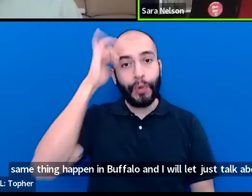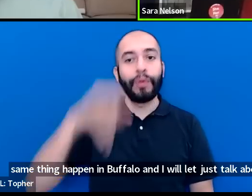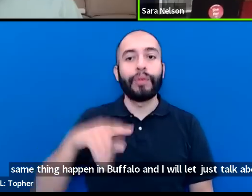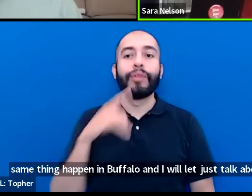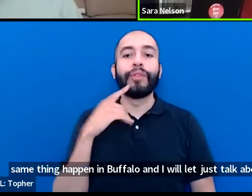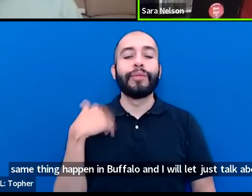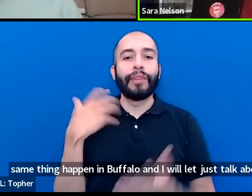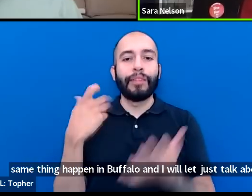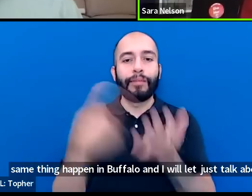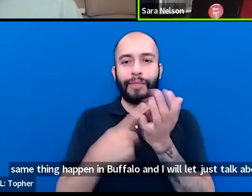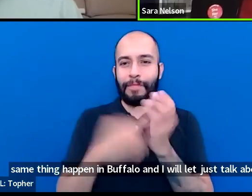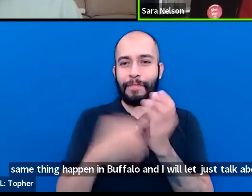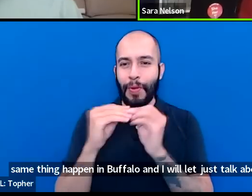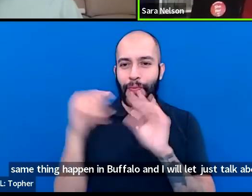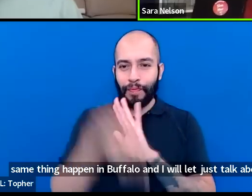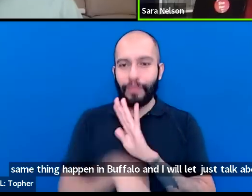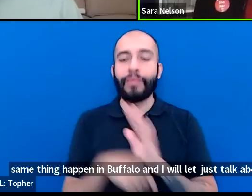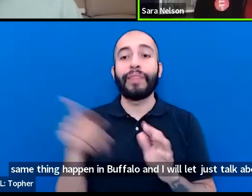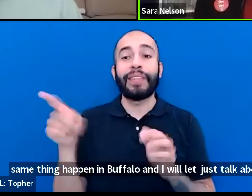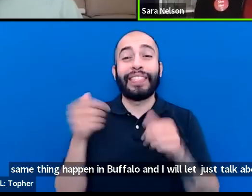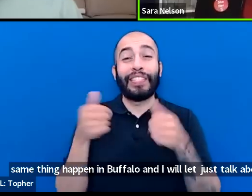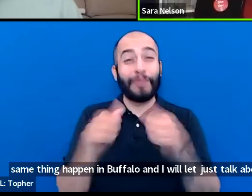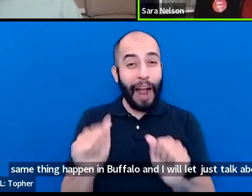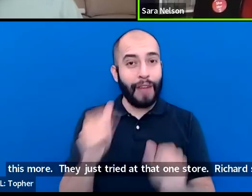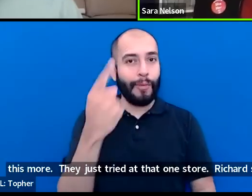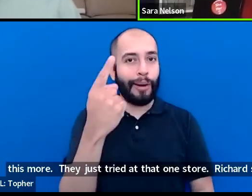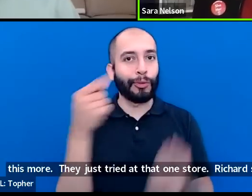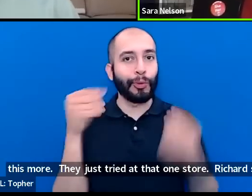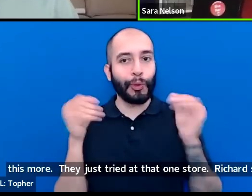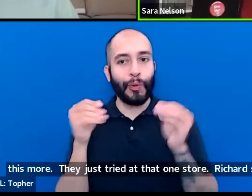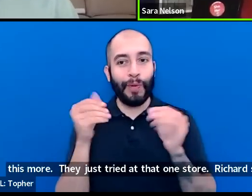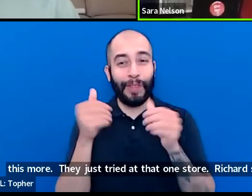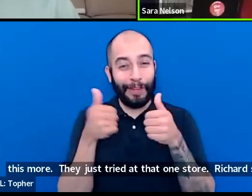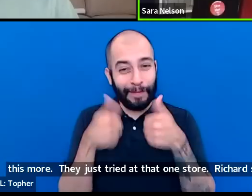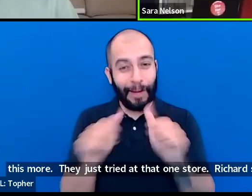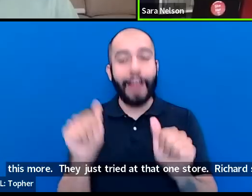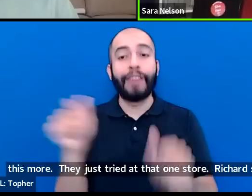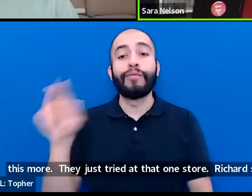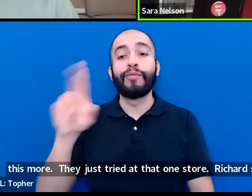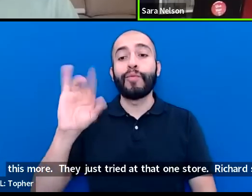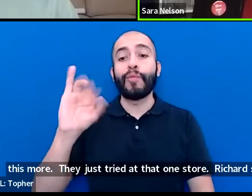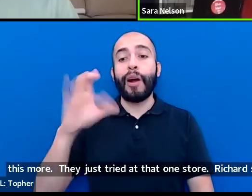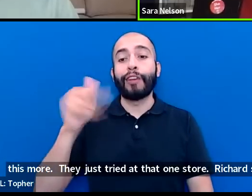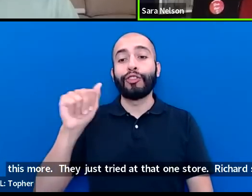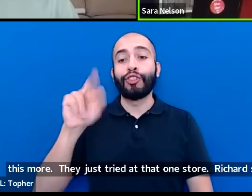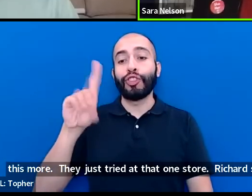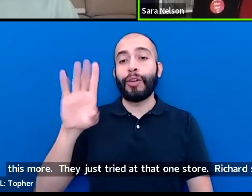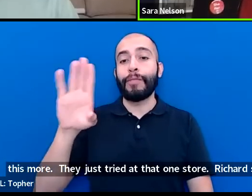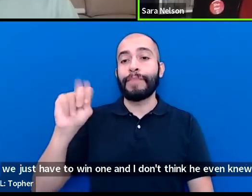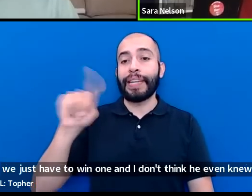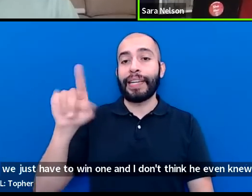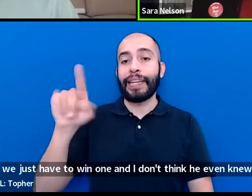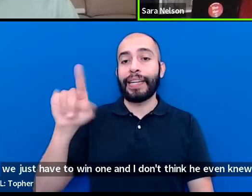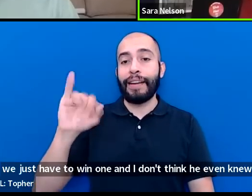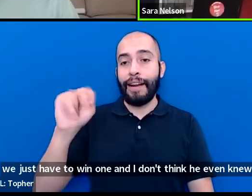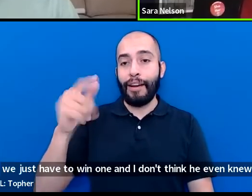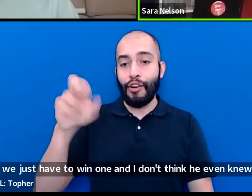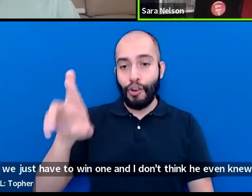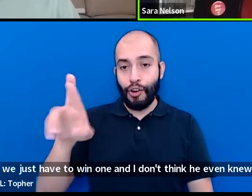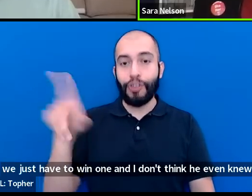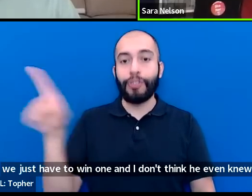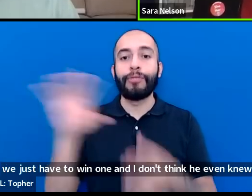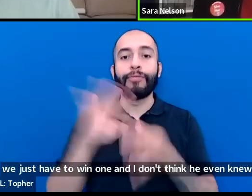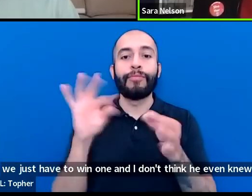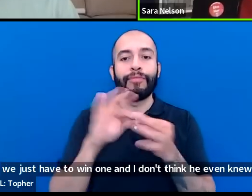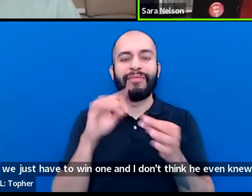said, we just have to win one. And I don't think he even knew how profound that was when he said that, but that was true. People just